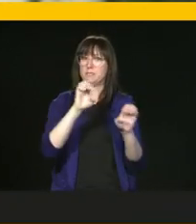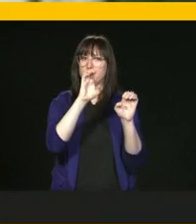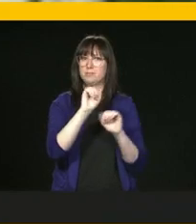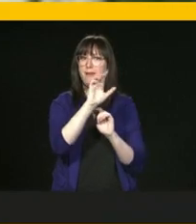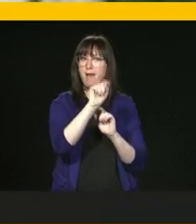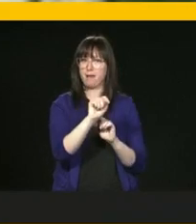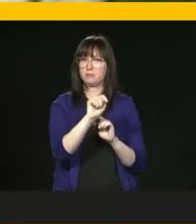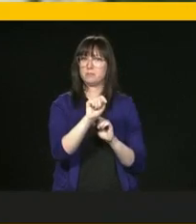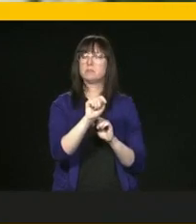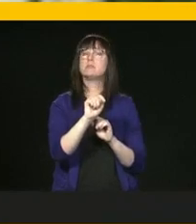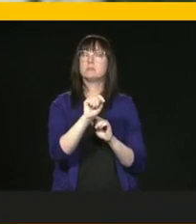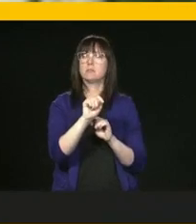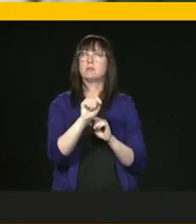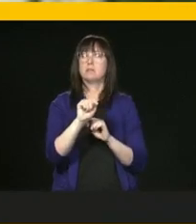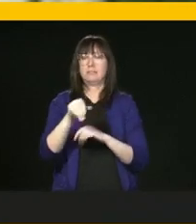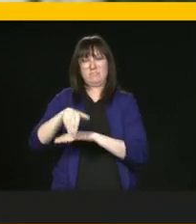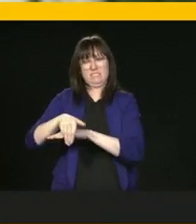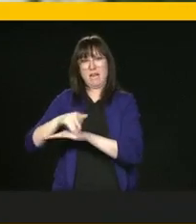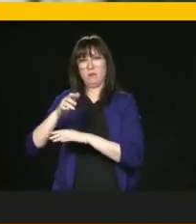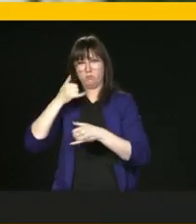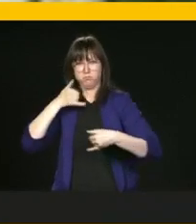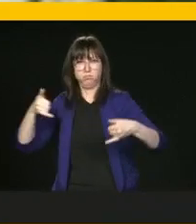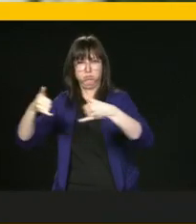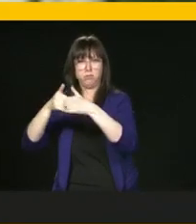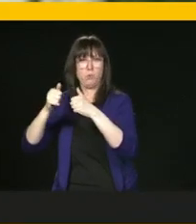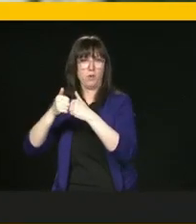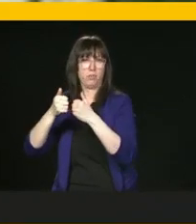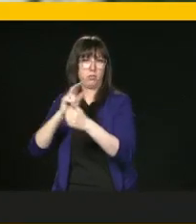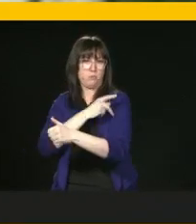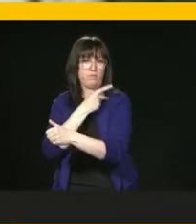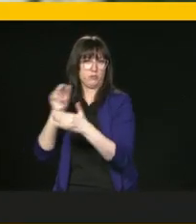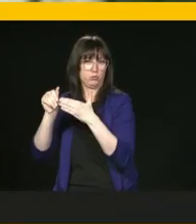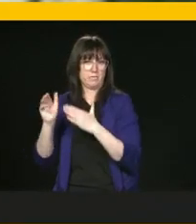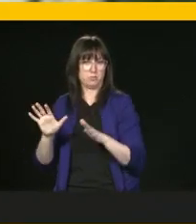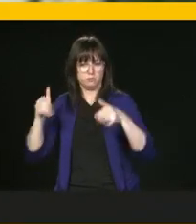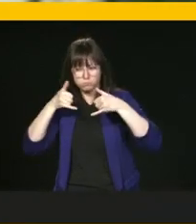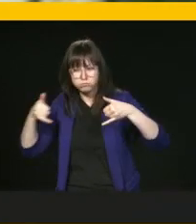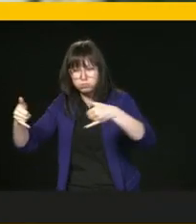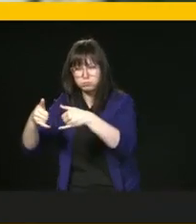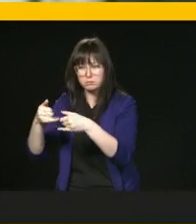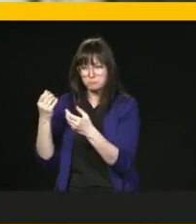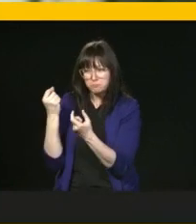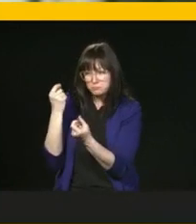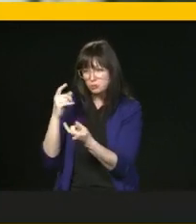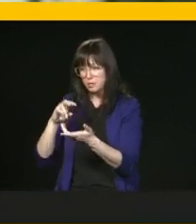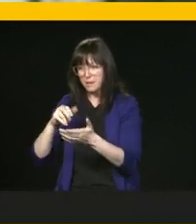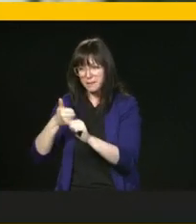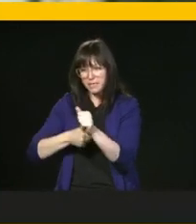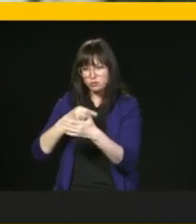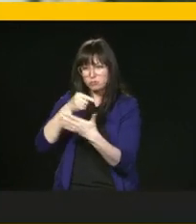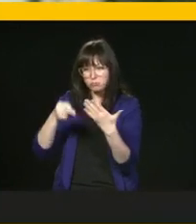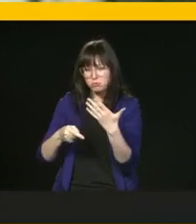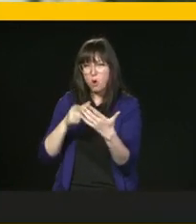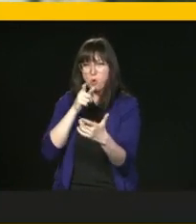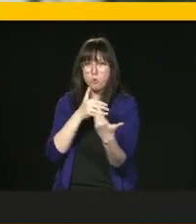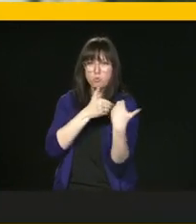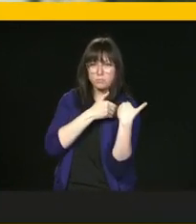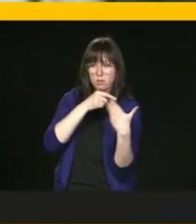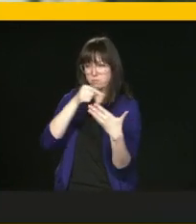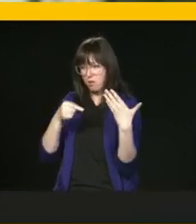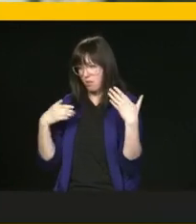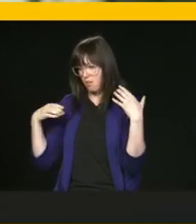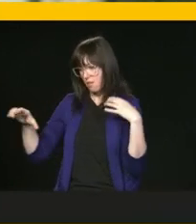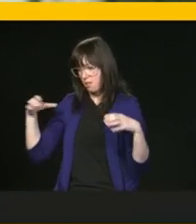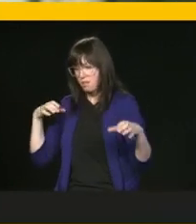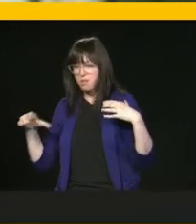Act at the Premier's meeting this evening to make sure that we all understand what tools each different order of government has and where